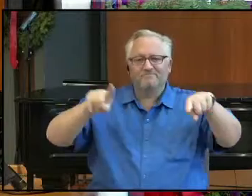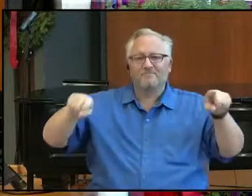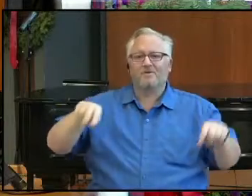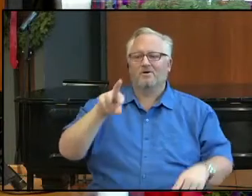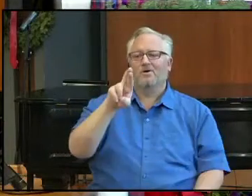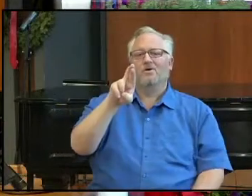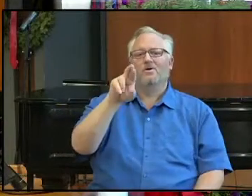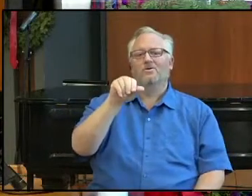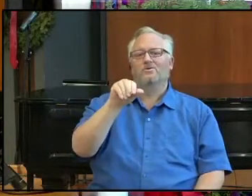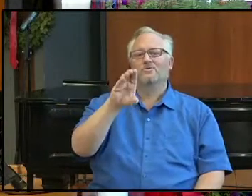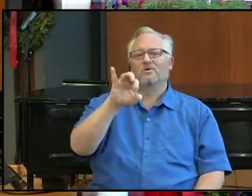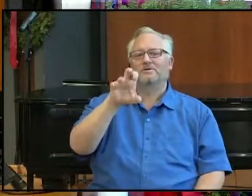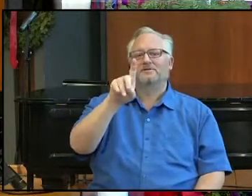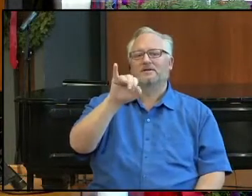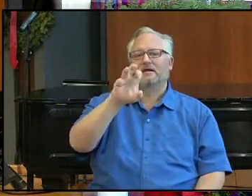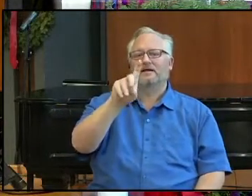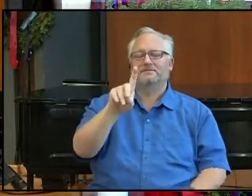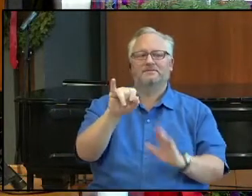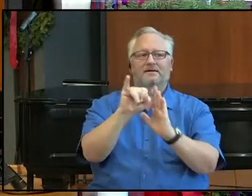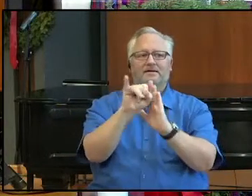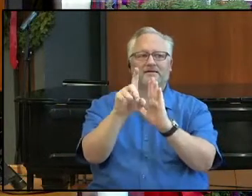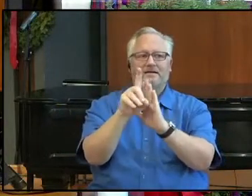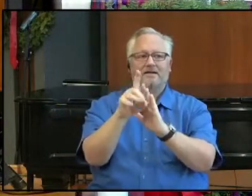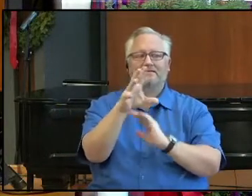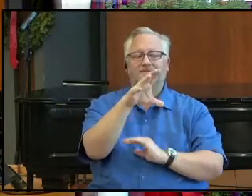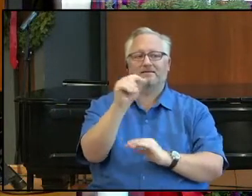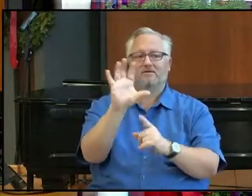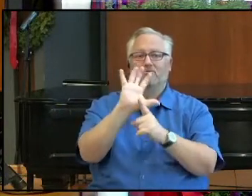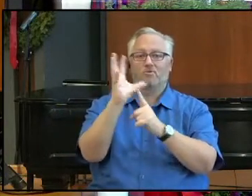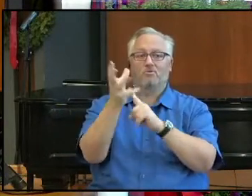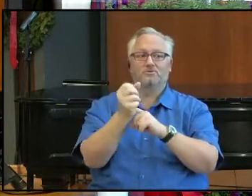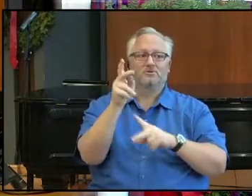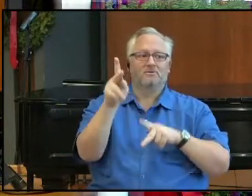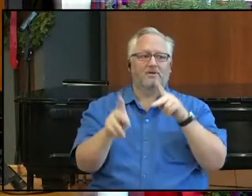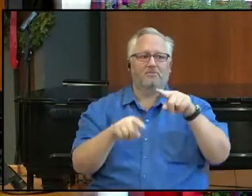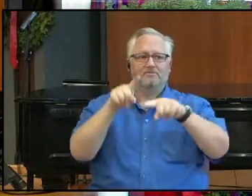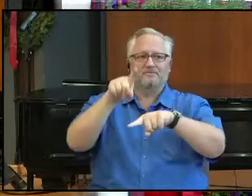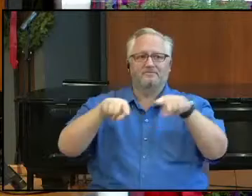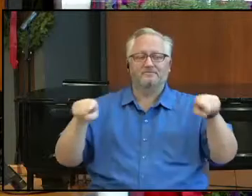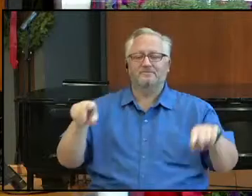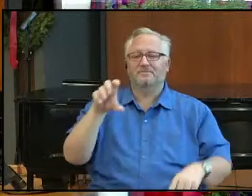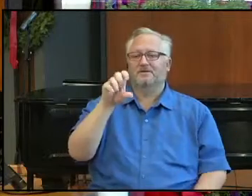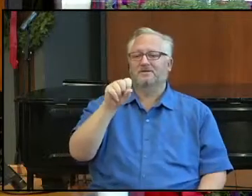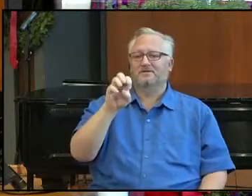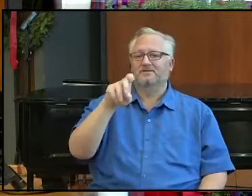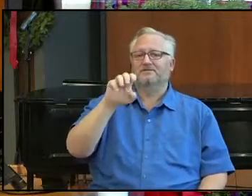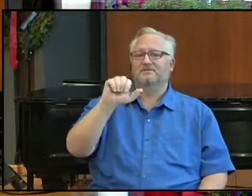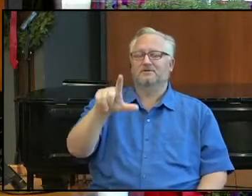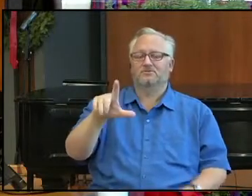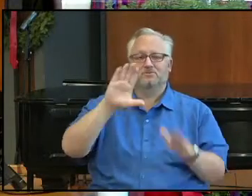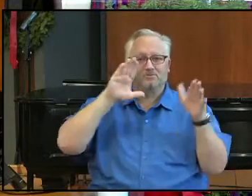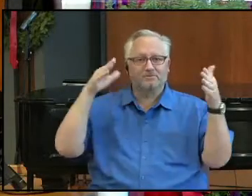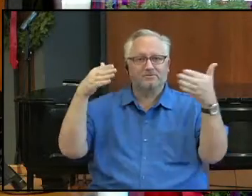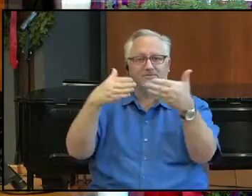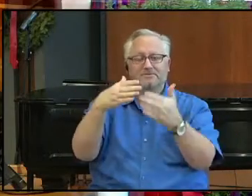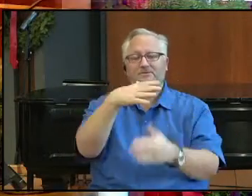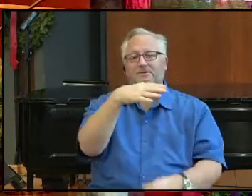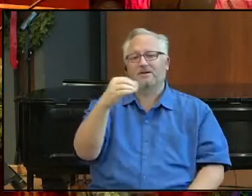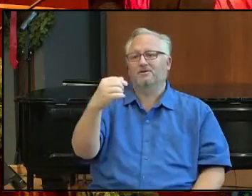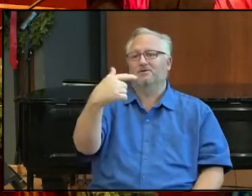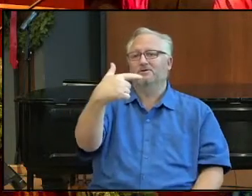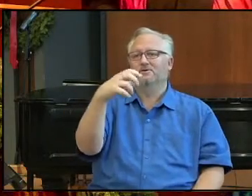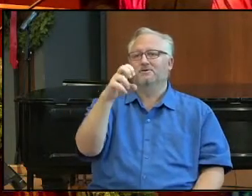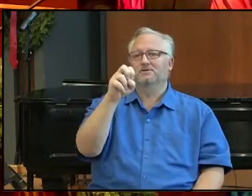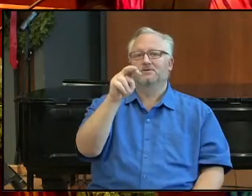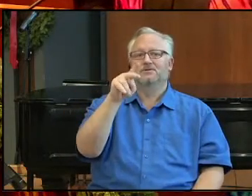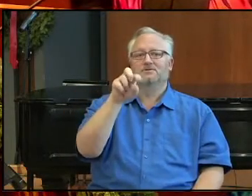racialized identities and cultures, people of various sexual orientations and gender identities,